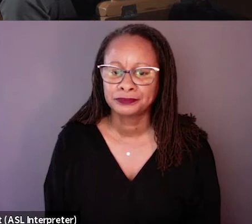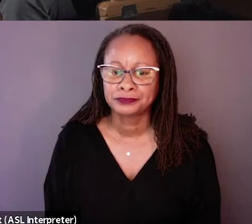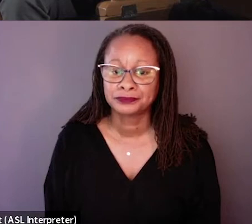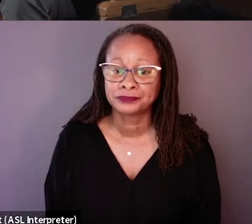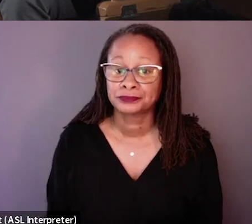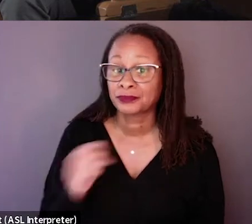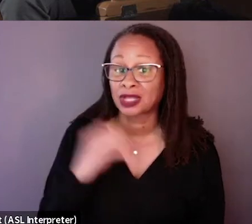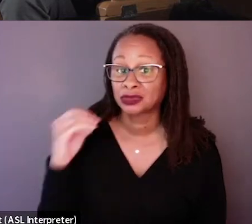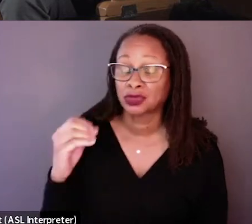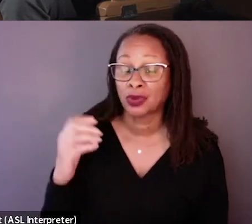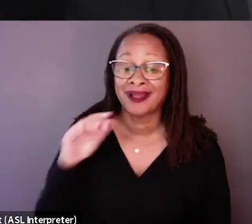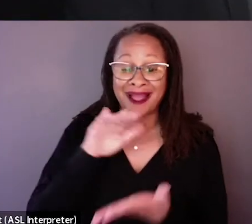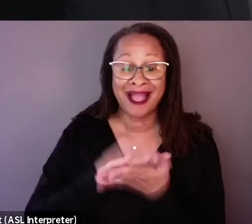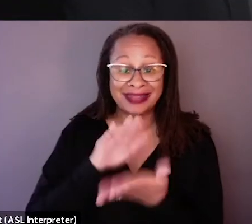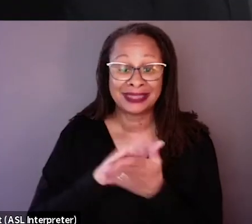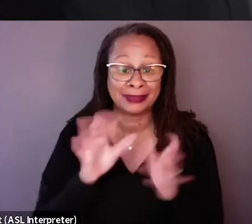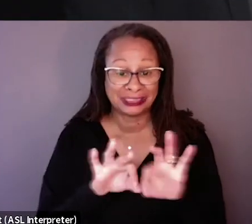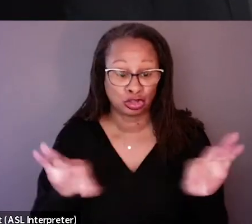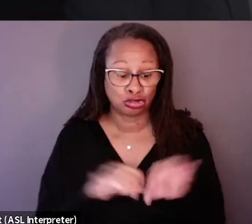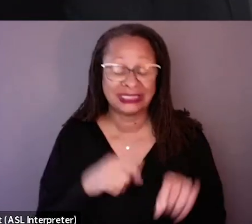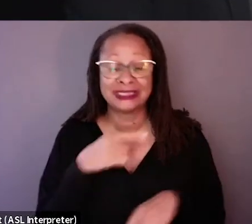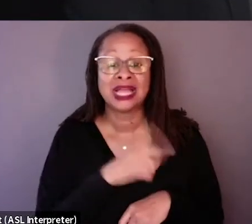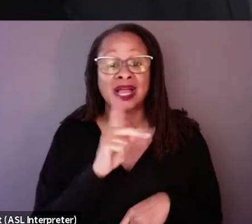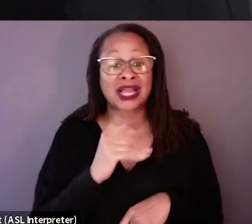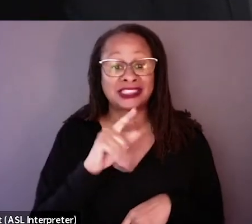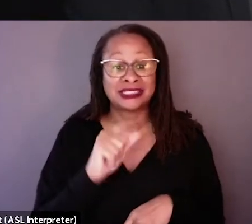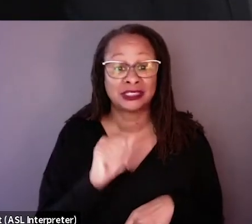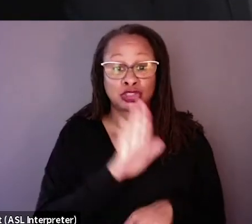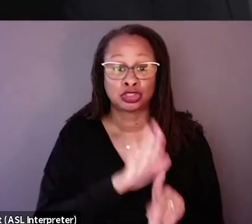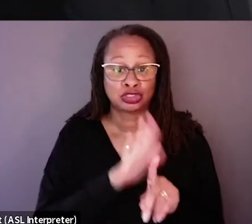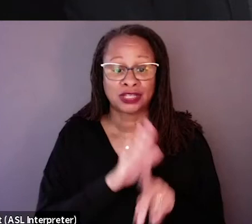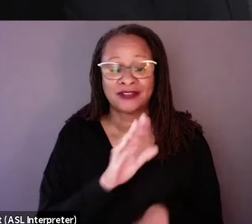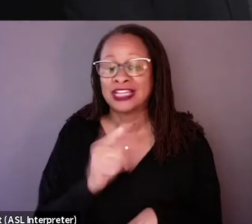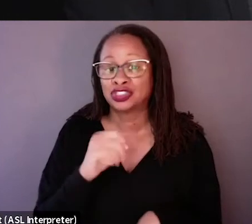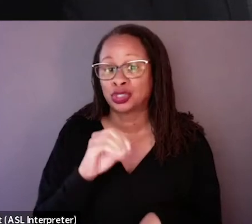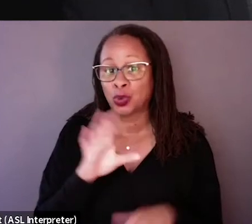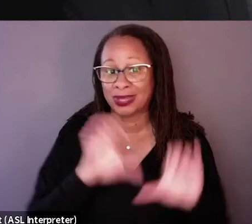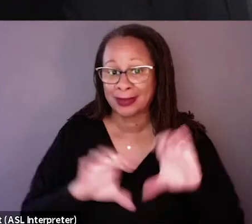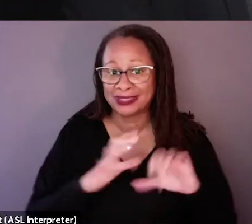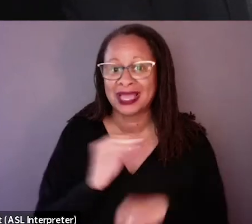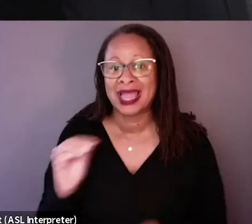So they're academic degrees. Katia was a geochemist, and Maurice was a geologist.